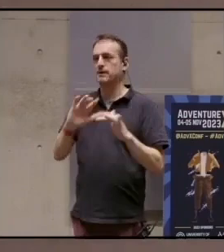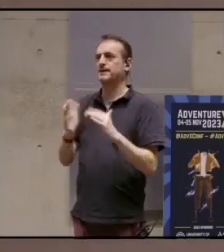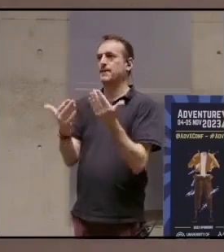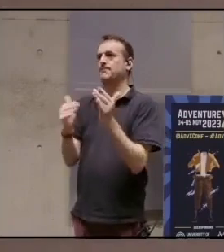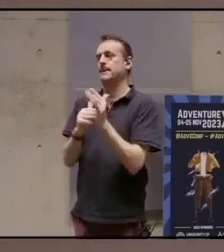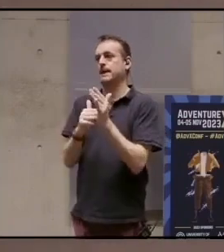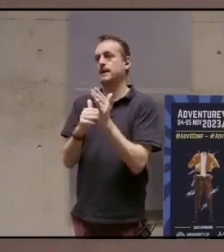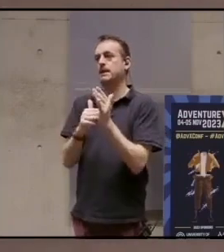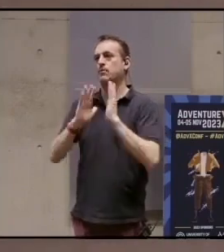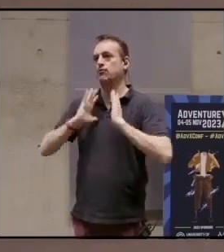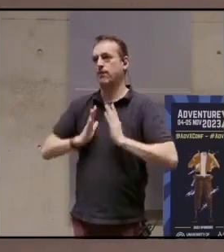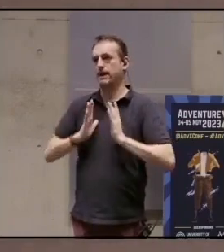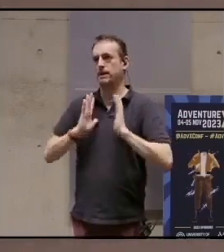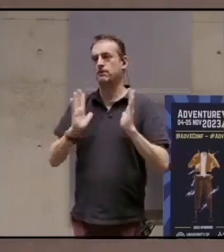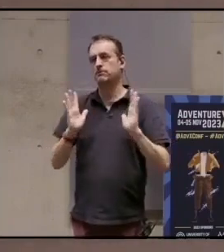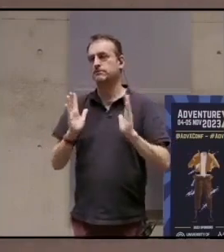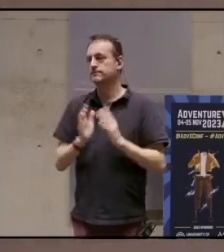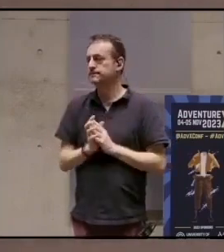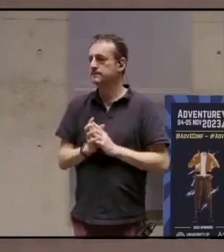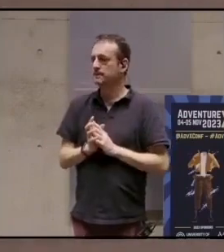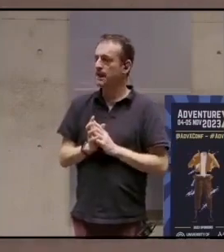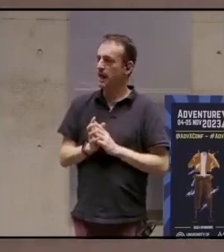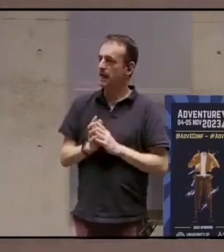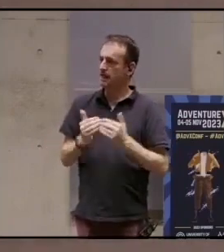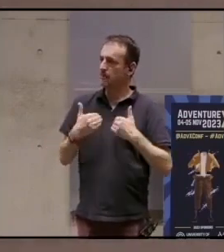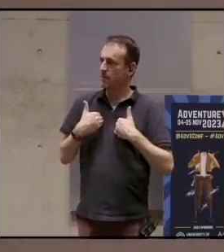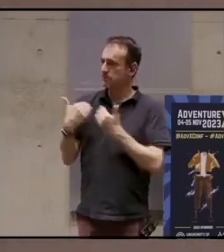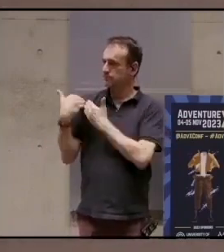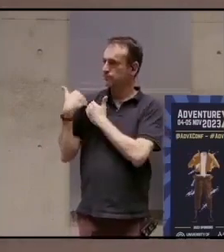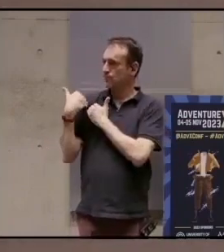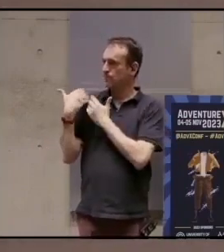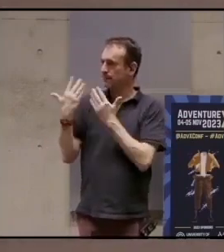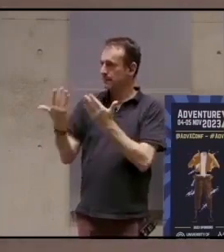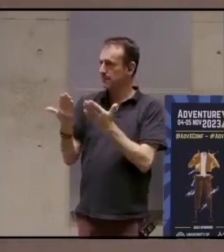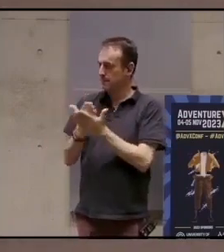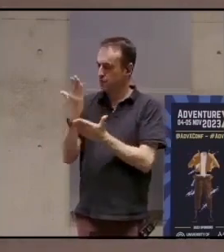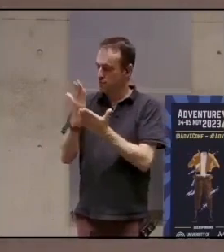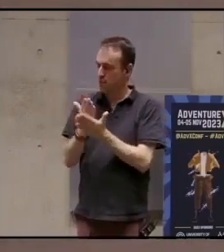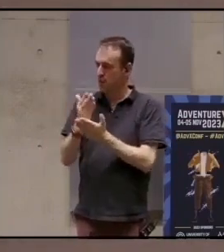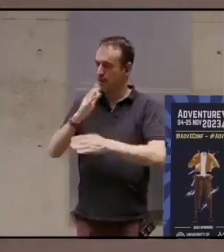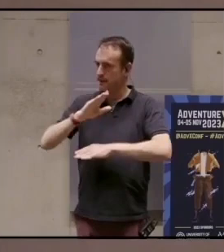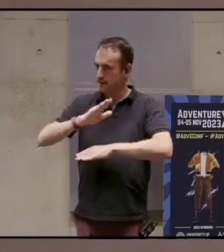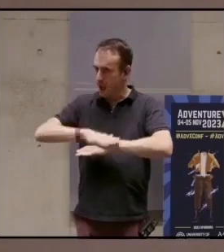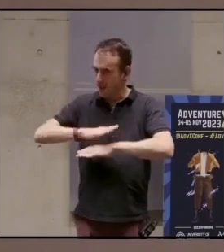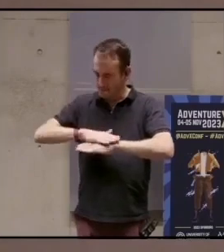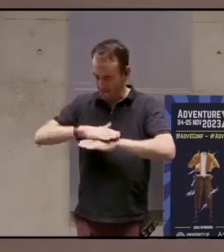going. And it's my job to indeed end on time.